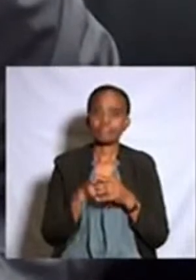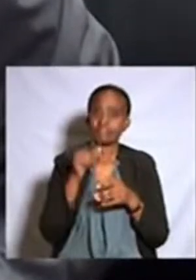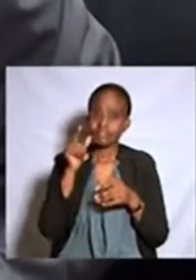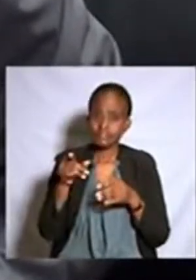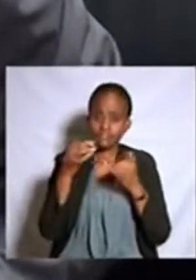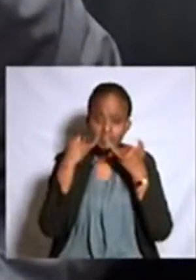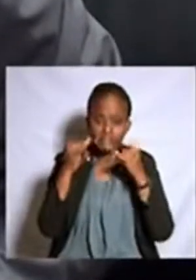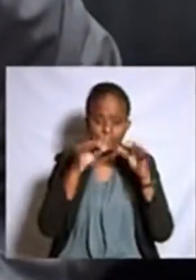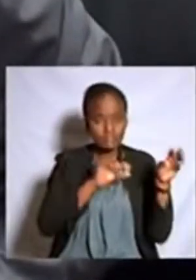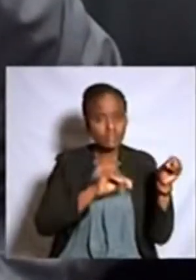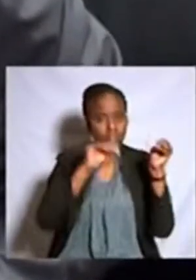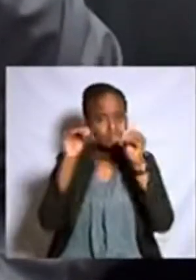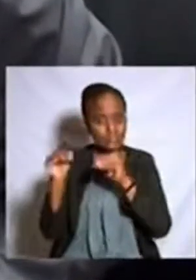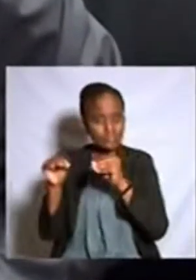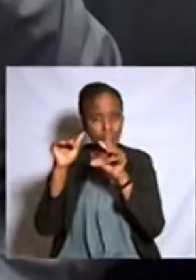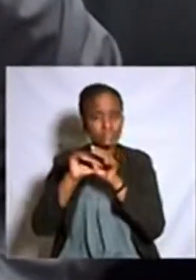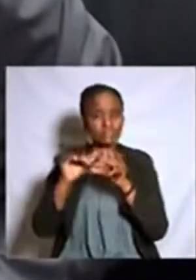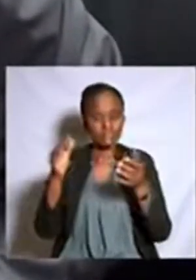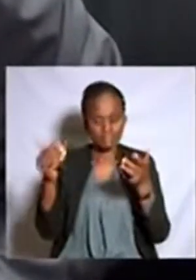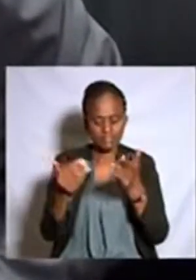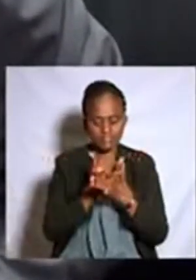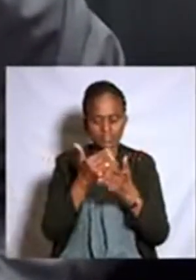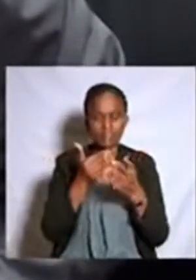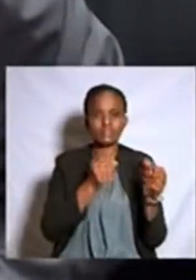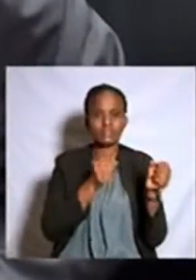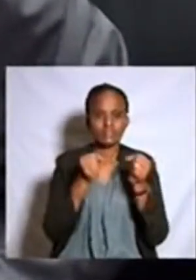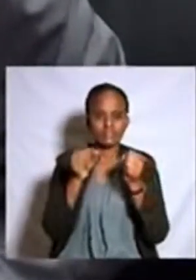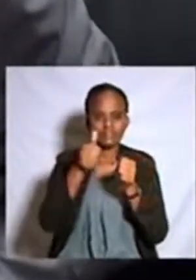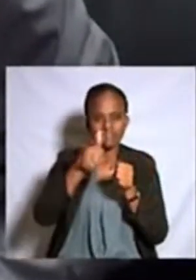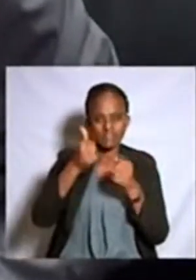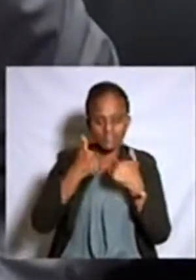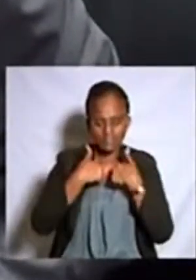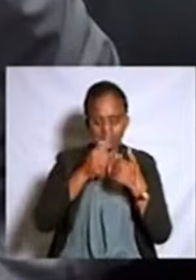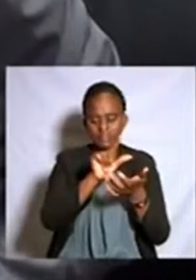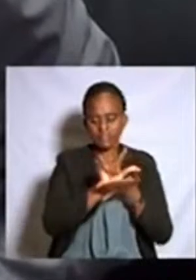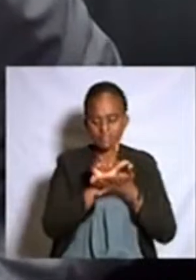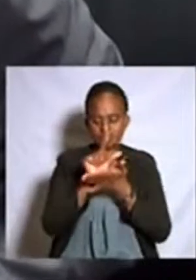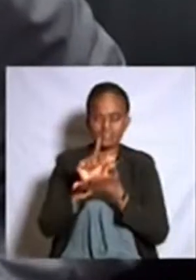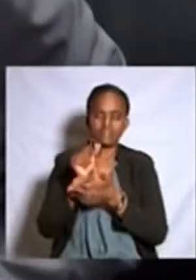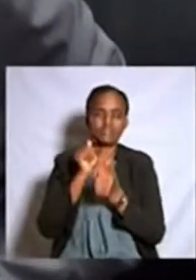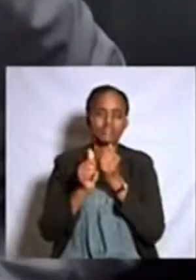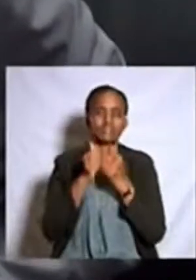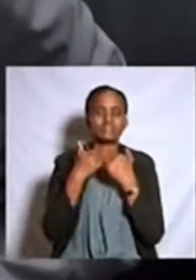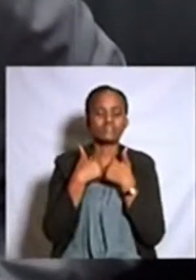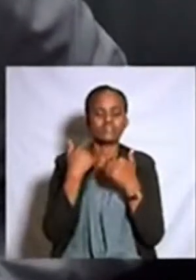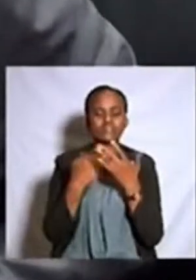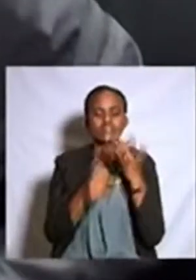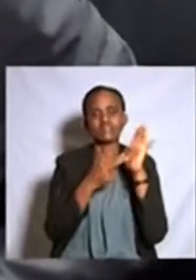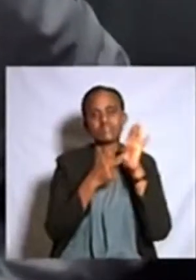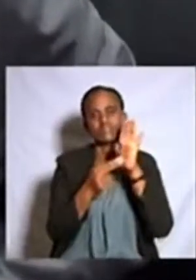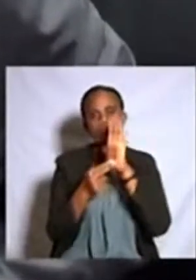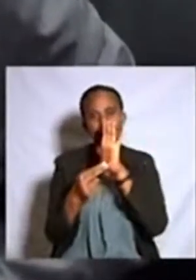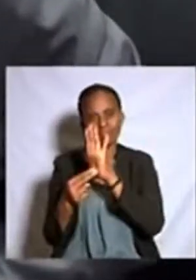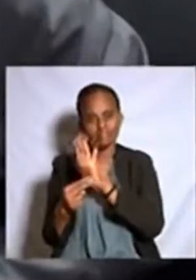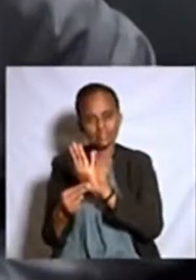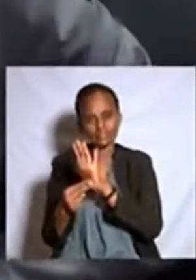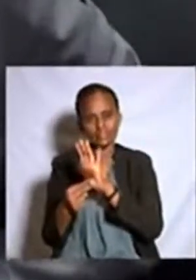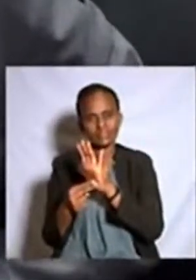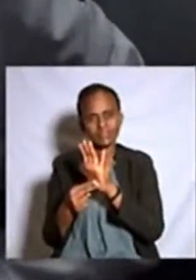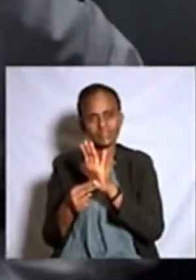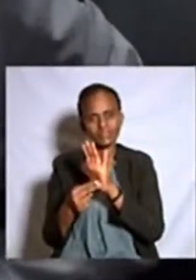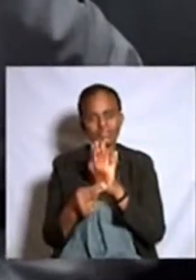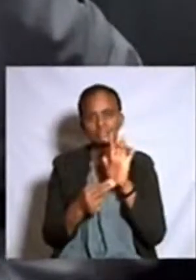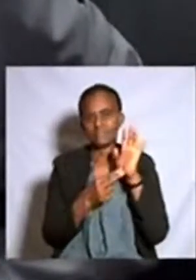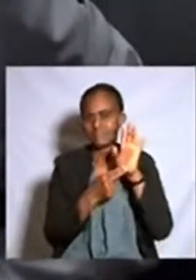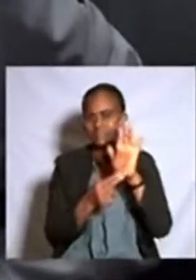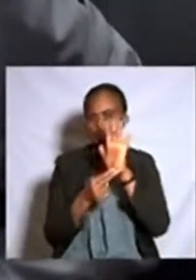migrated into a new system, you ended up with loans which were showing tenures